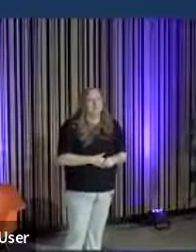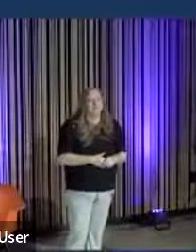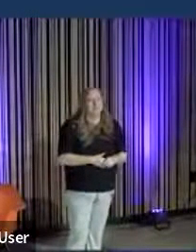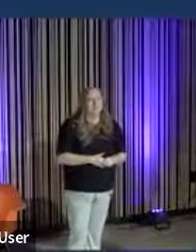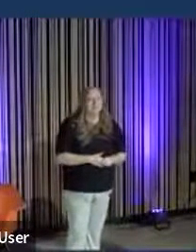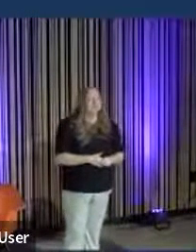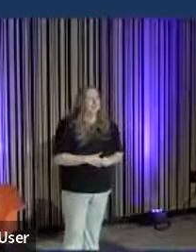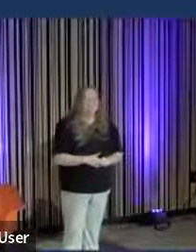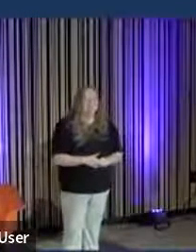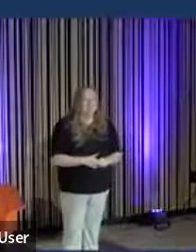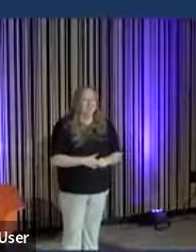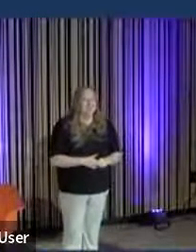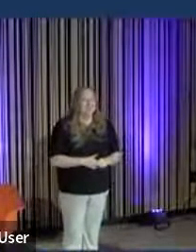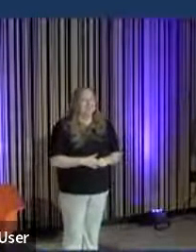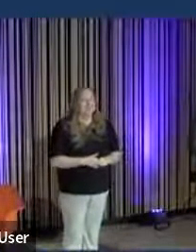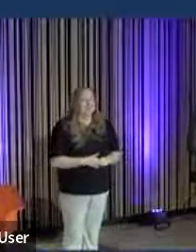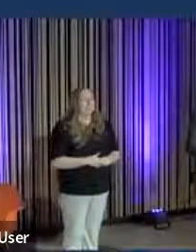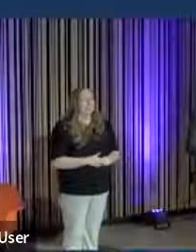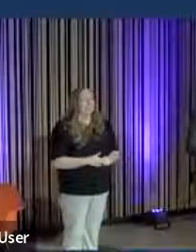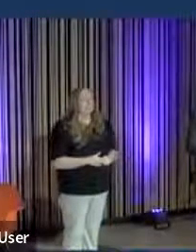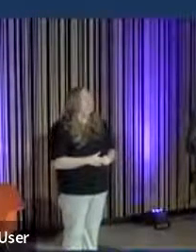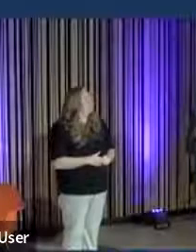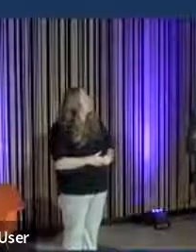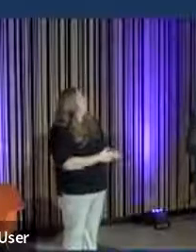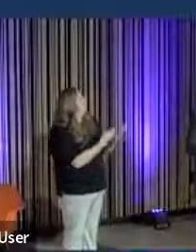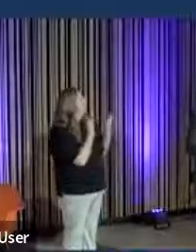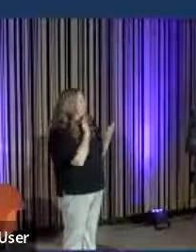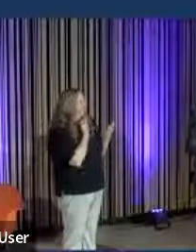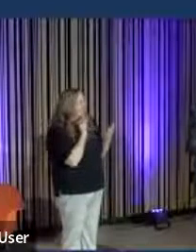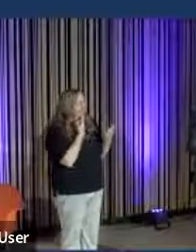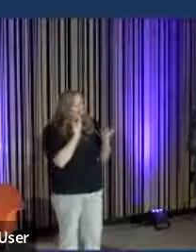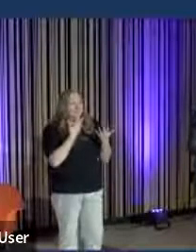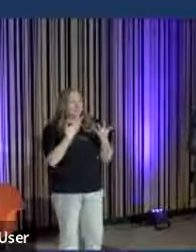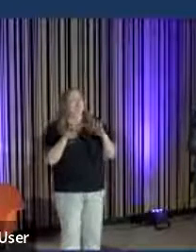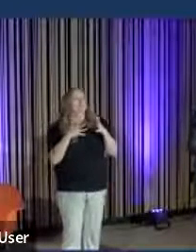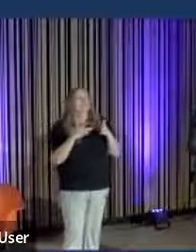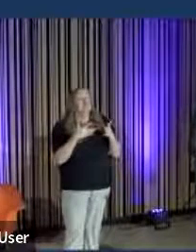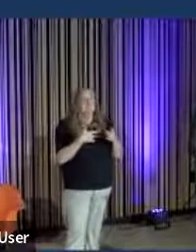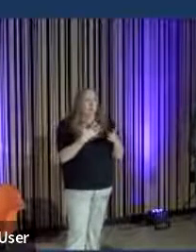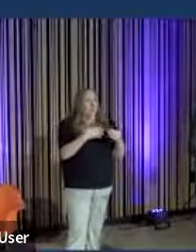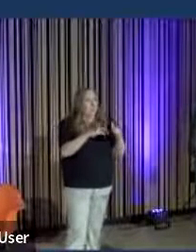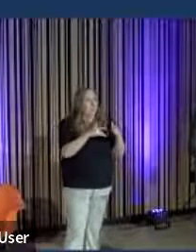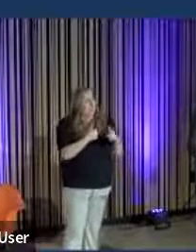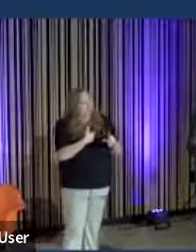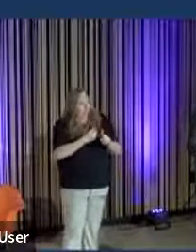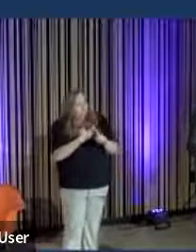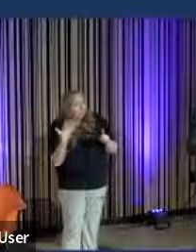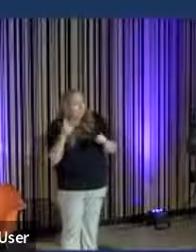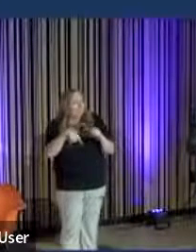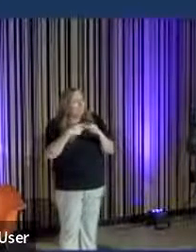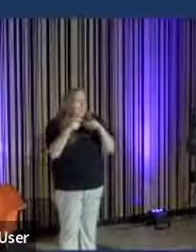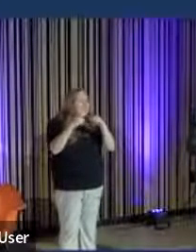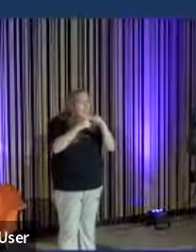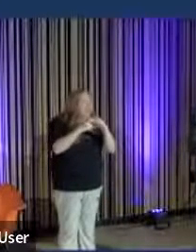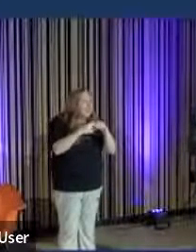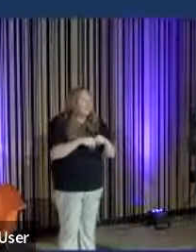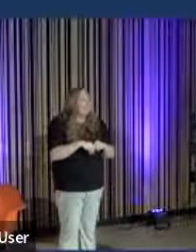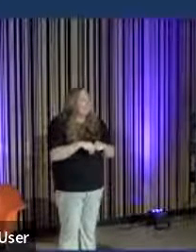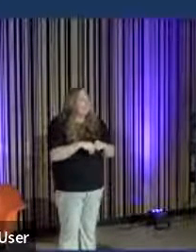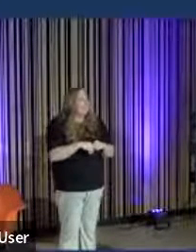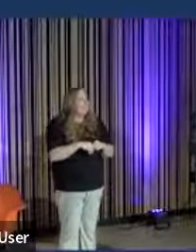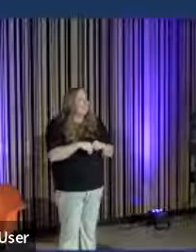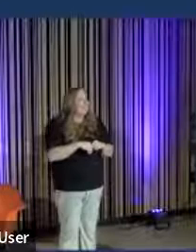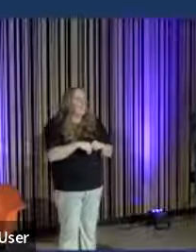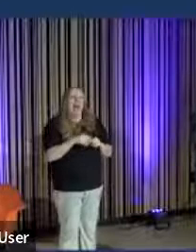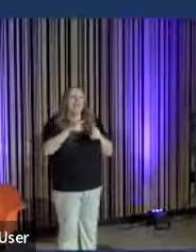Thank you. Thank you, Matt. And so you are all fluent in viruses. Like you swallowed these